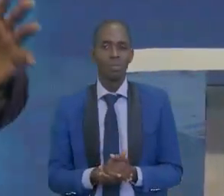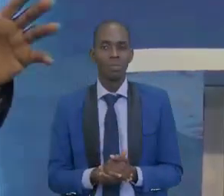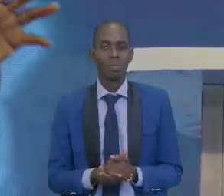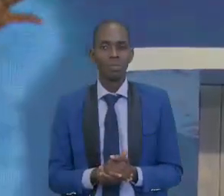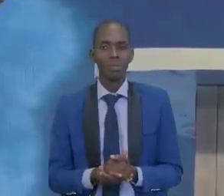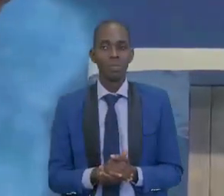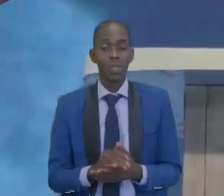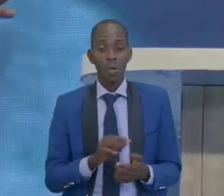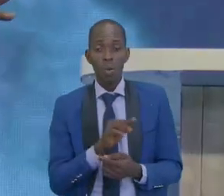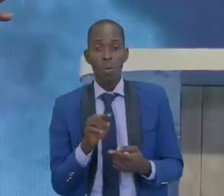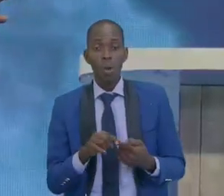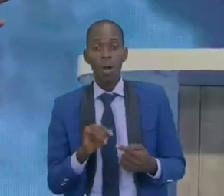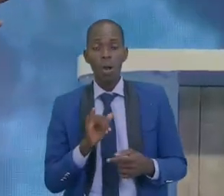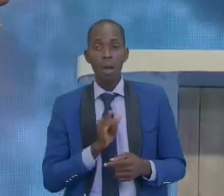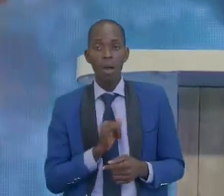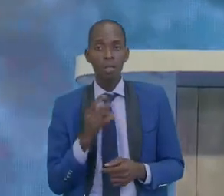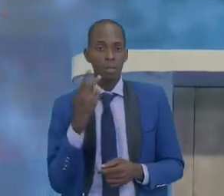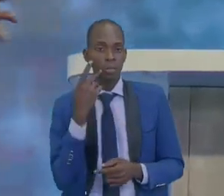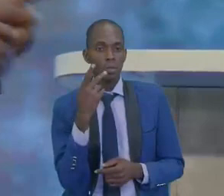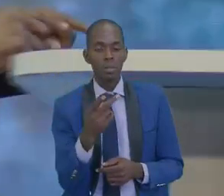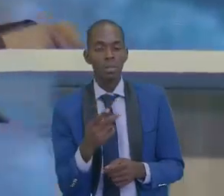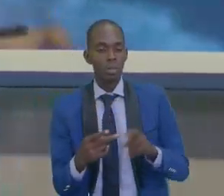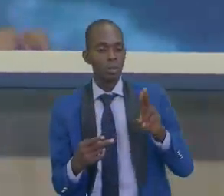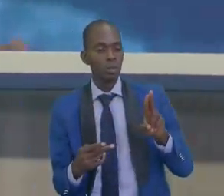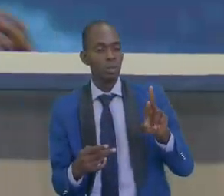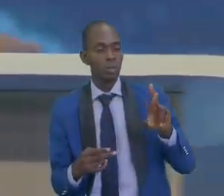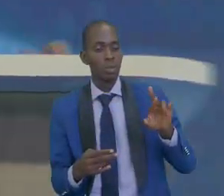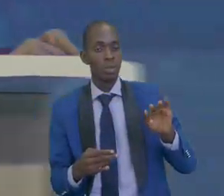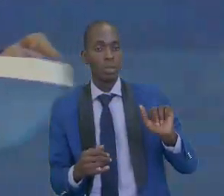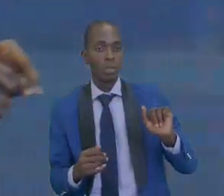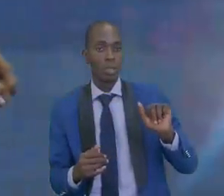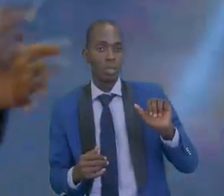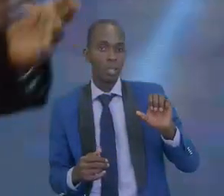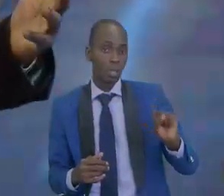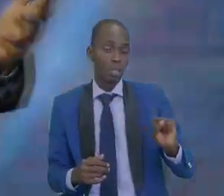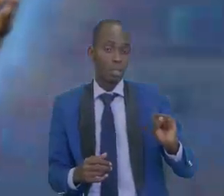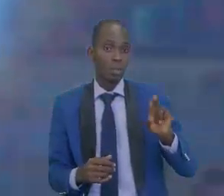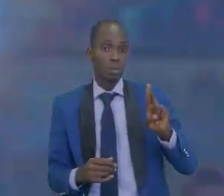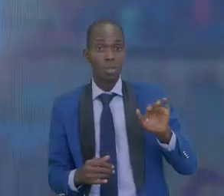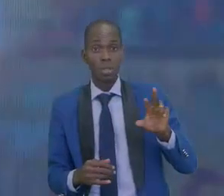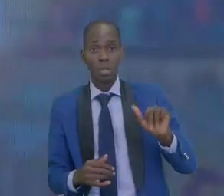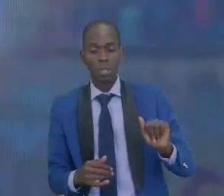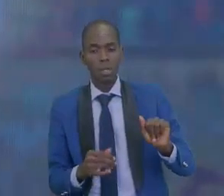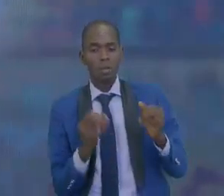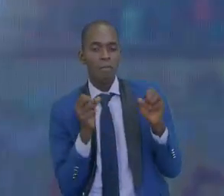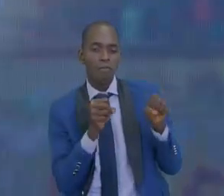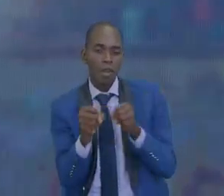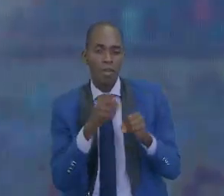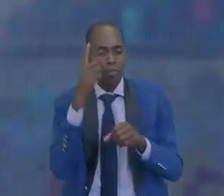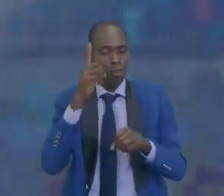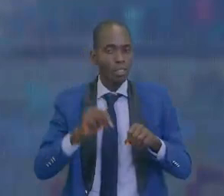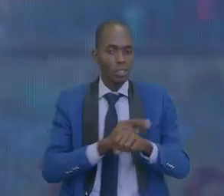When I saw Urias fighting for the nation, I didn't have a right spirit